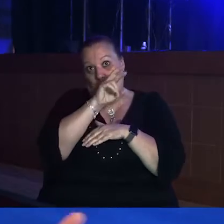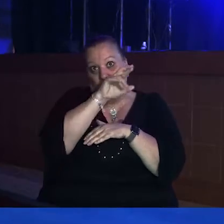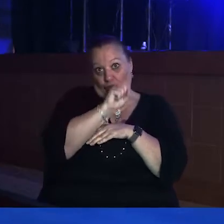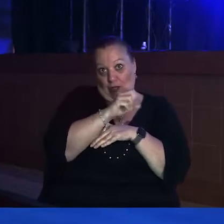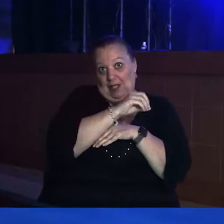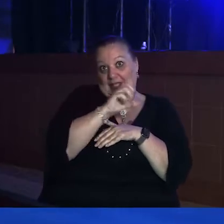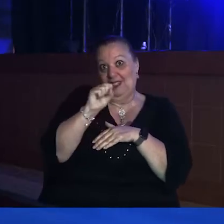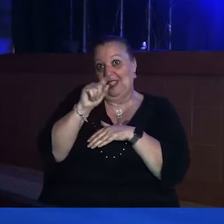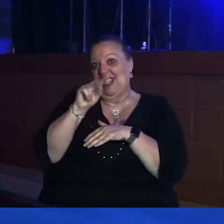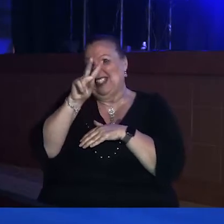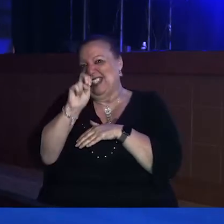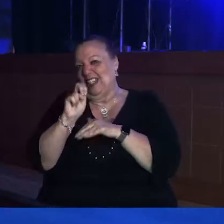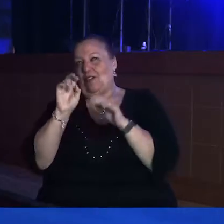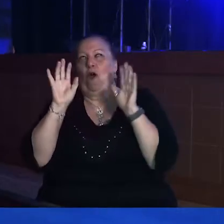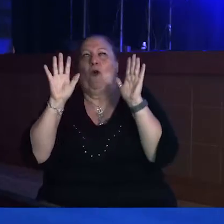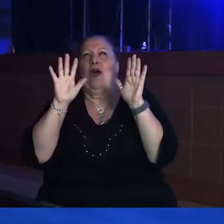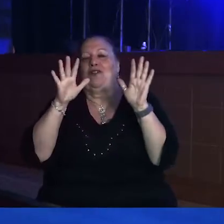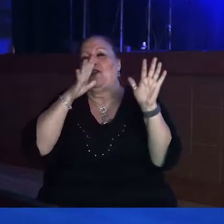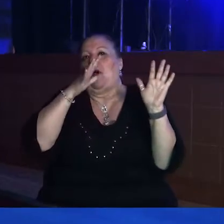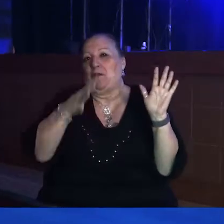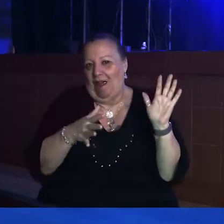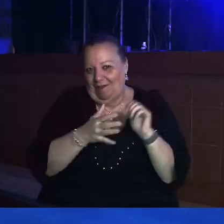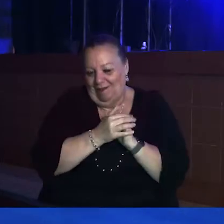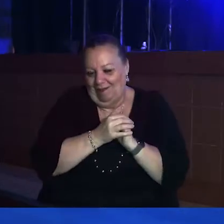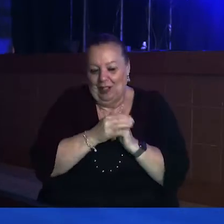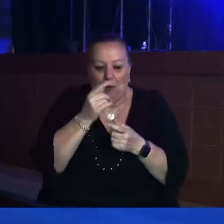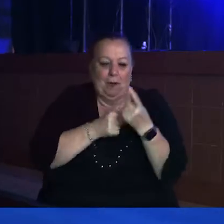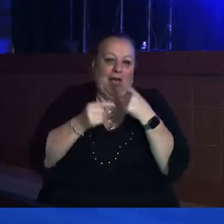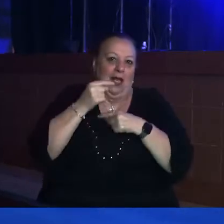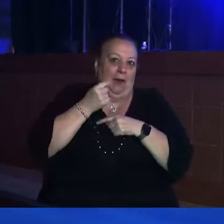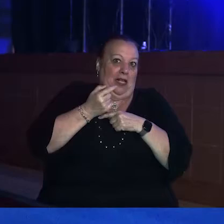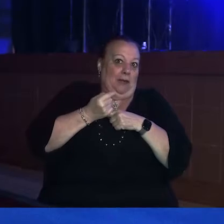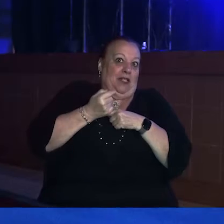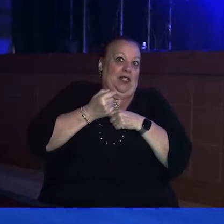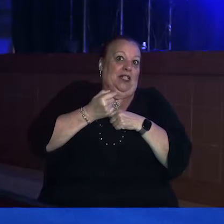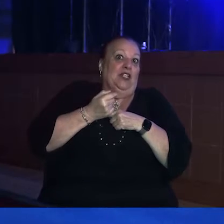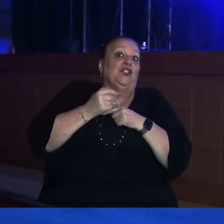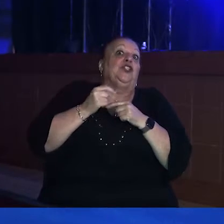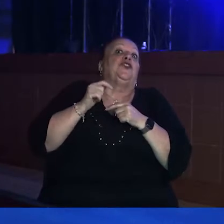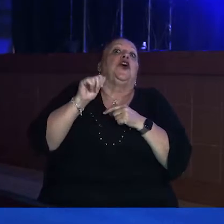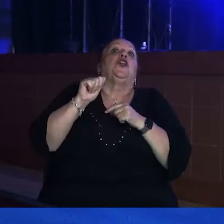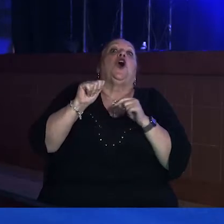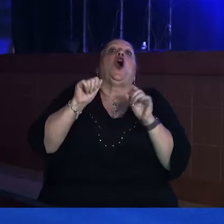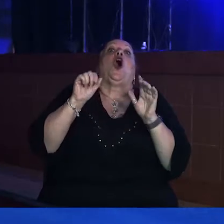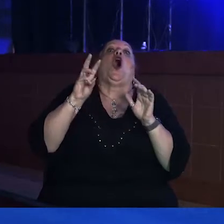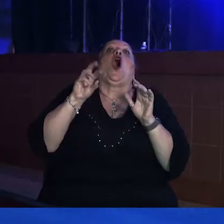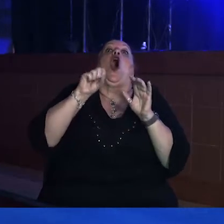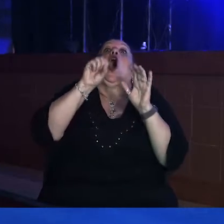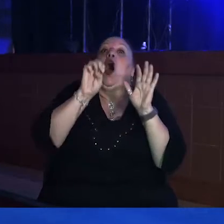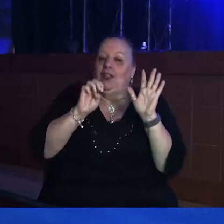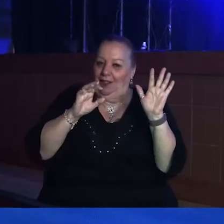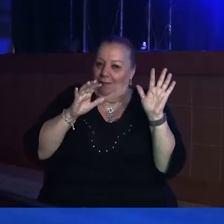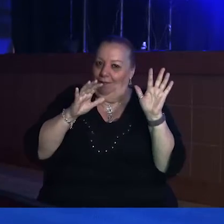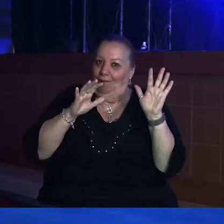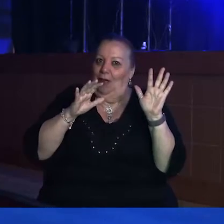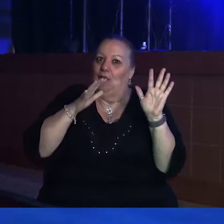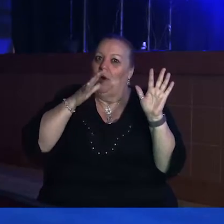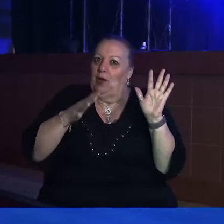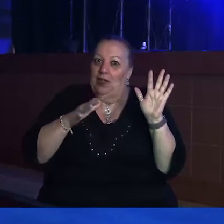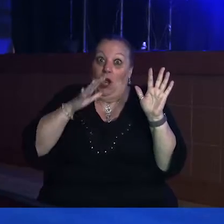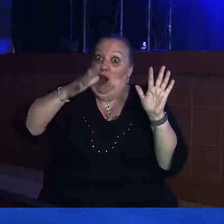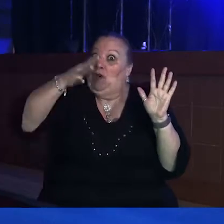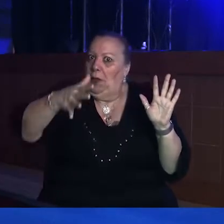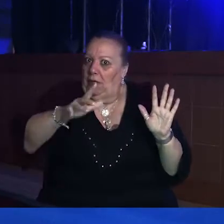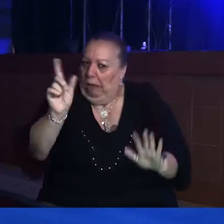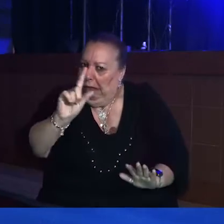great grandmother. Let me back up a little bit. She's an awesome grandmother. She's not a great grandmother yet. I